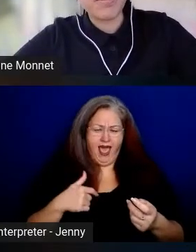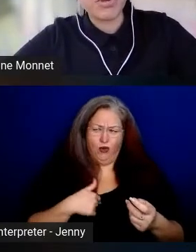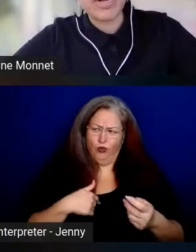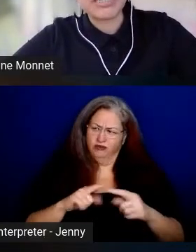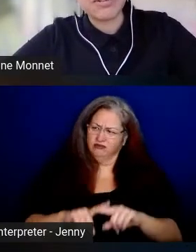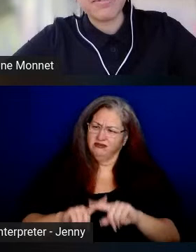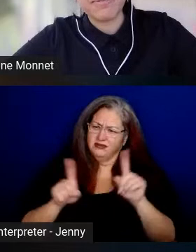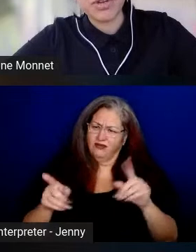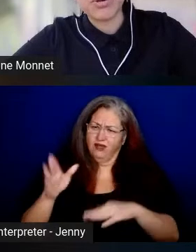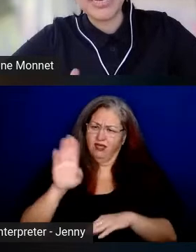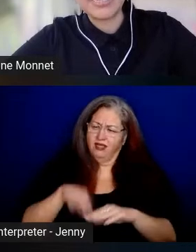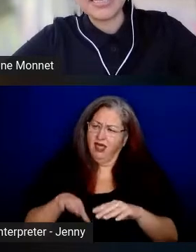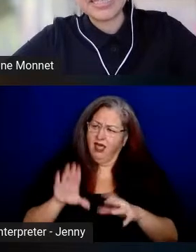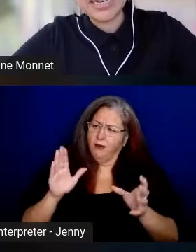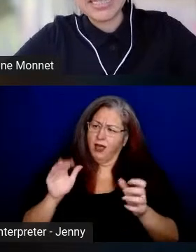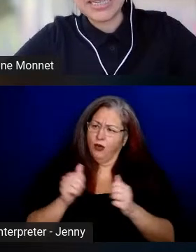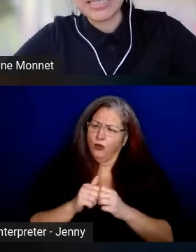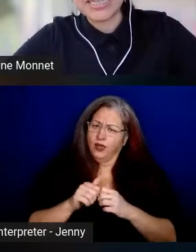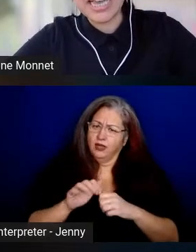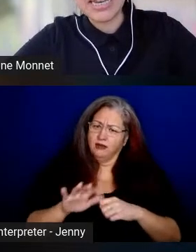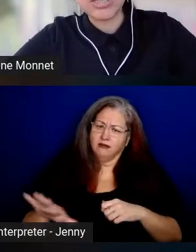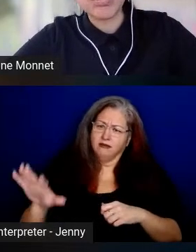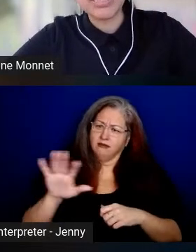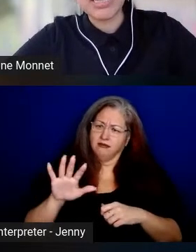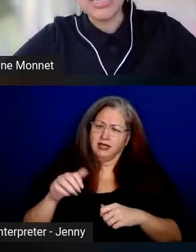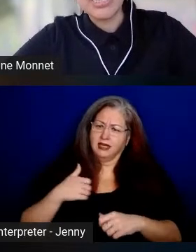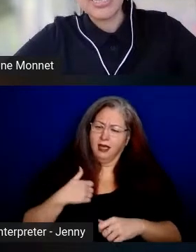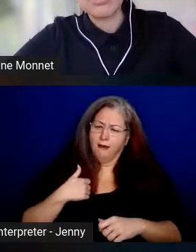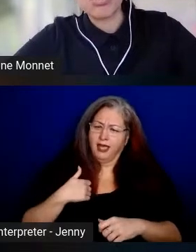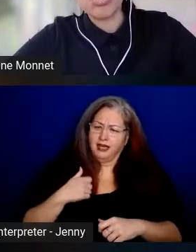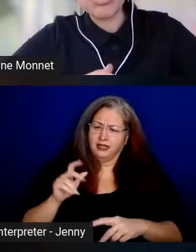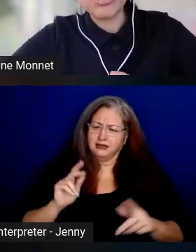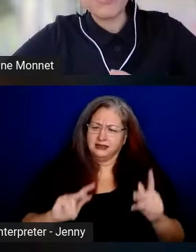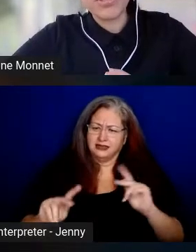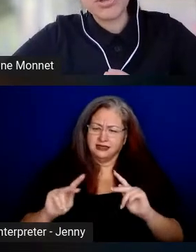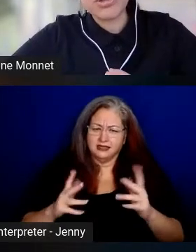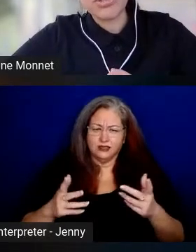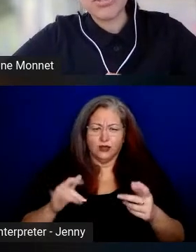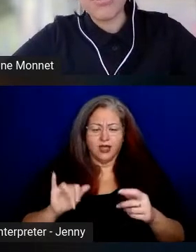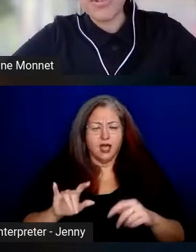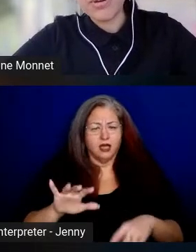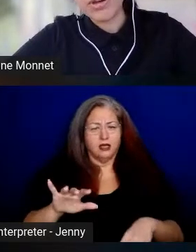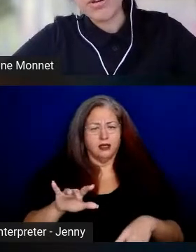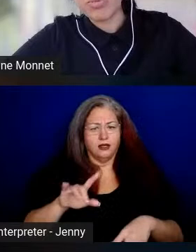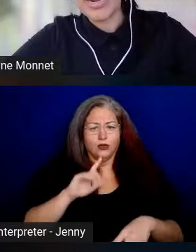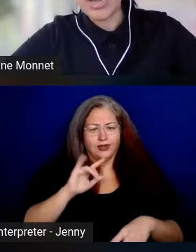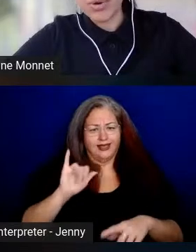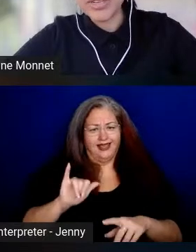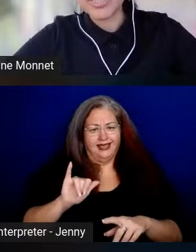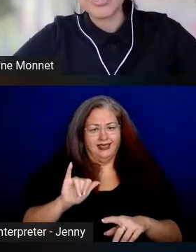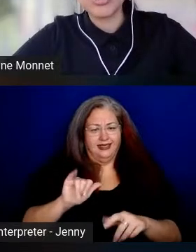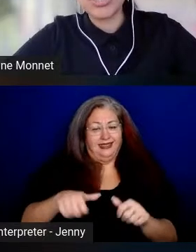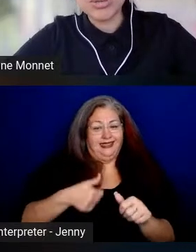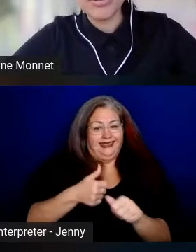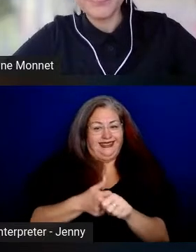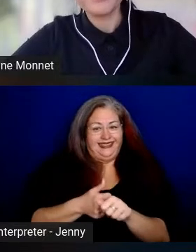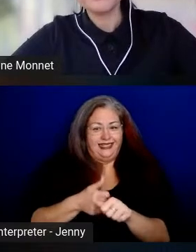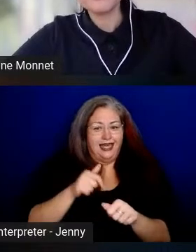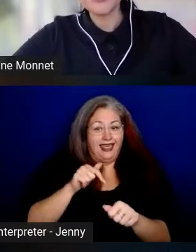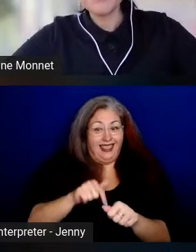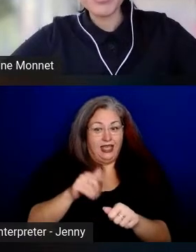different from the rest of, you know, Canadian citizens? And it's really at the root of what I wanted to